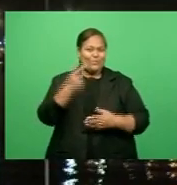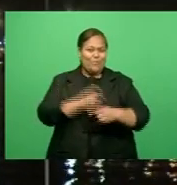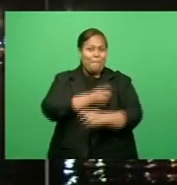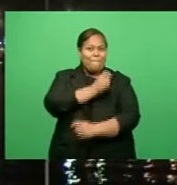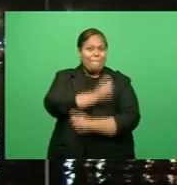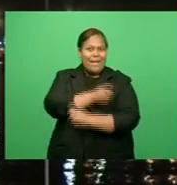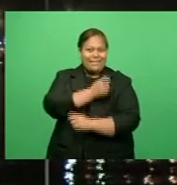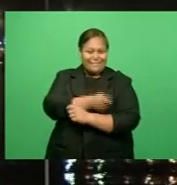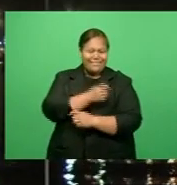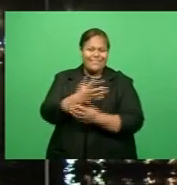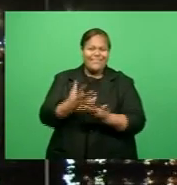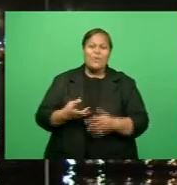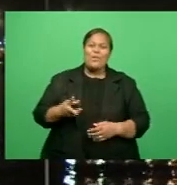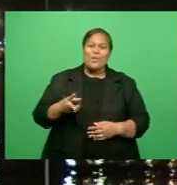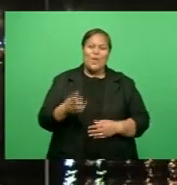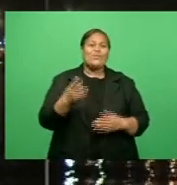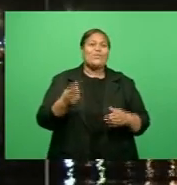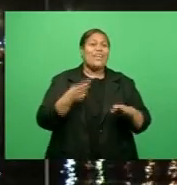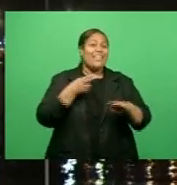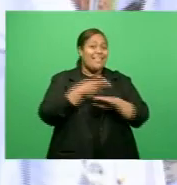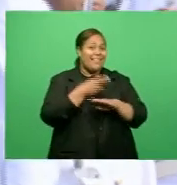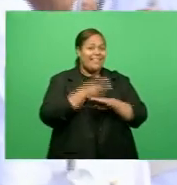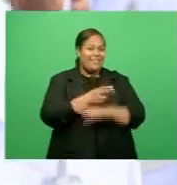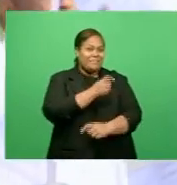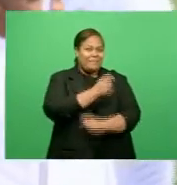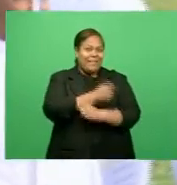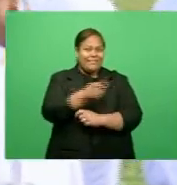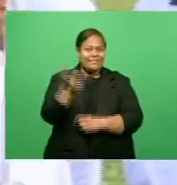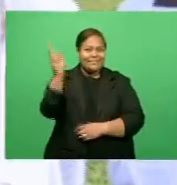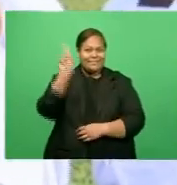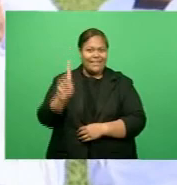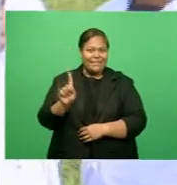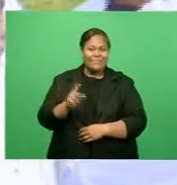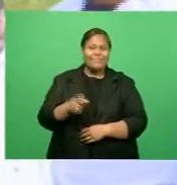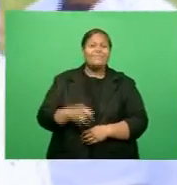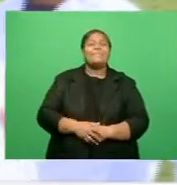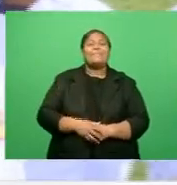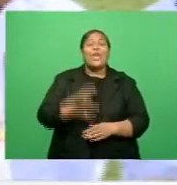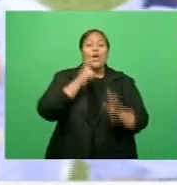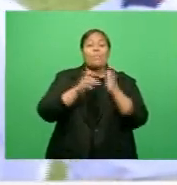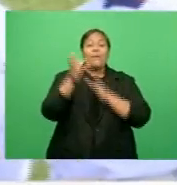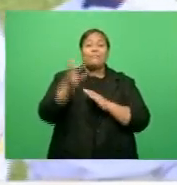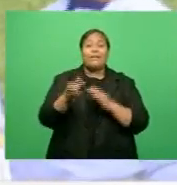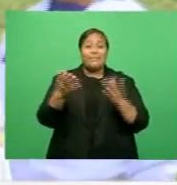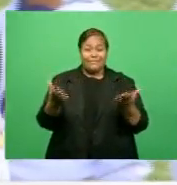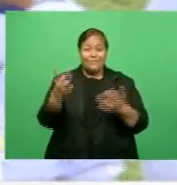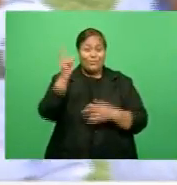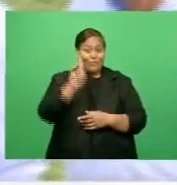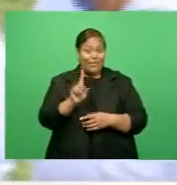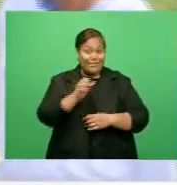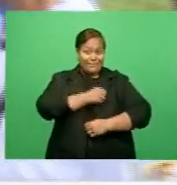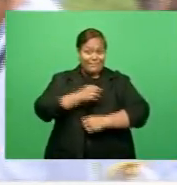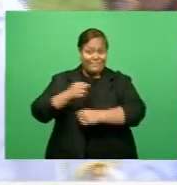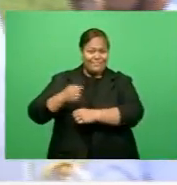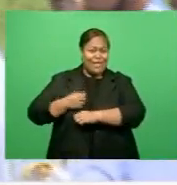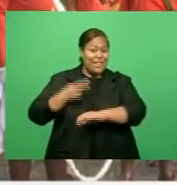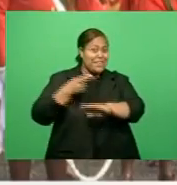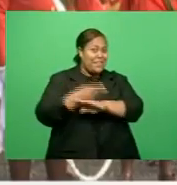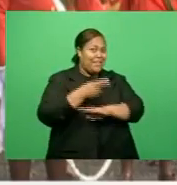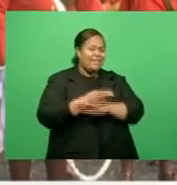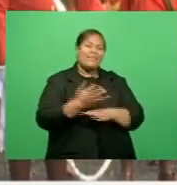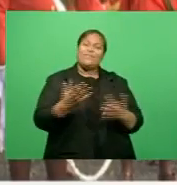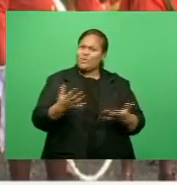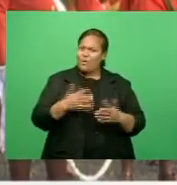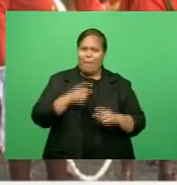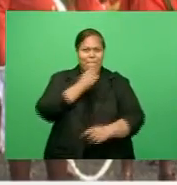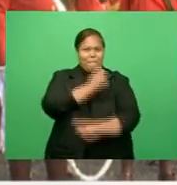with the commissioning of the Fiji Navy Band today. Commander of the RFMF Rear Admiral VILIAME NAUPOTO says their band is the busiest